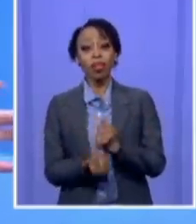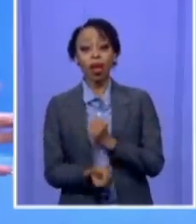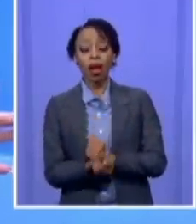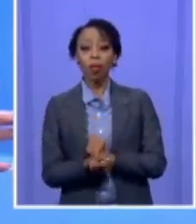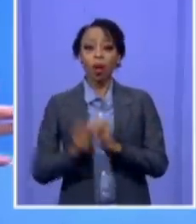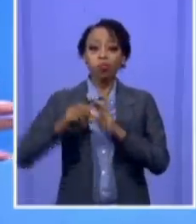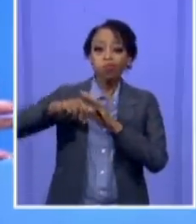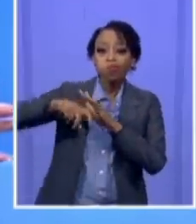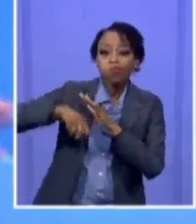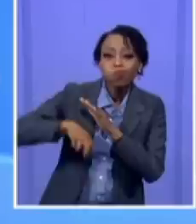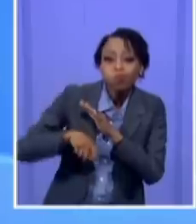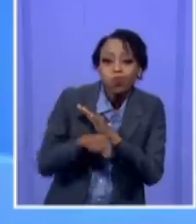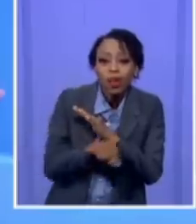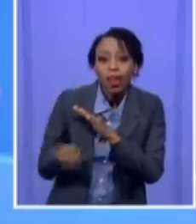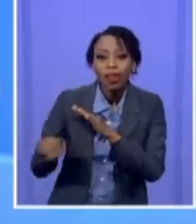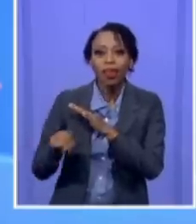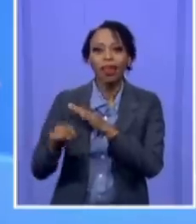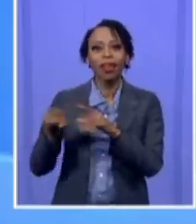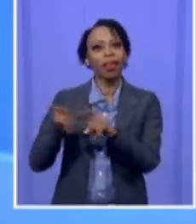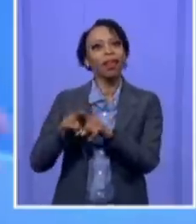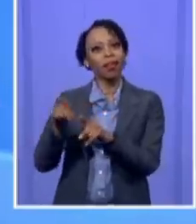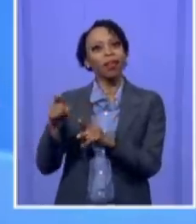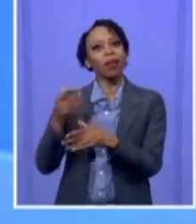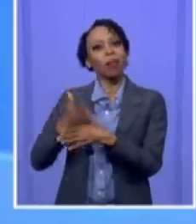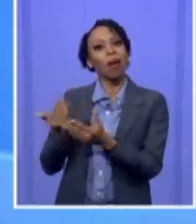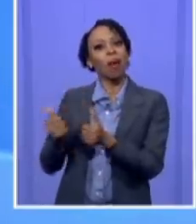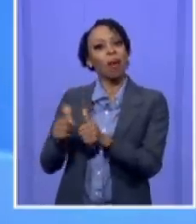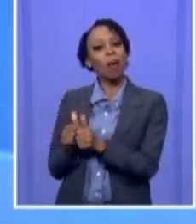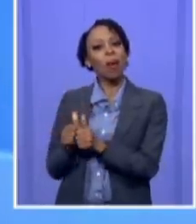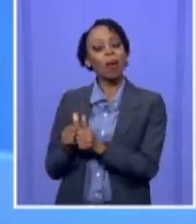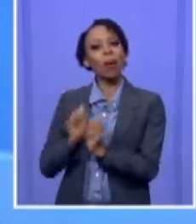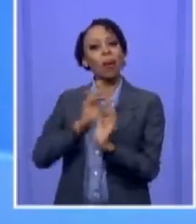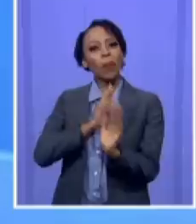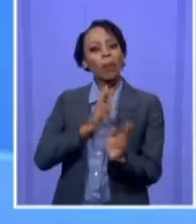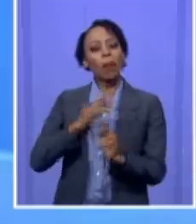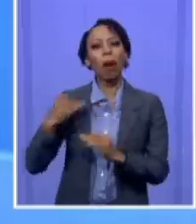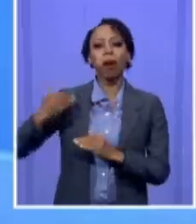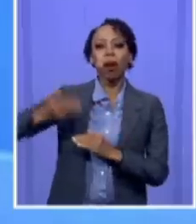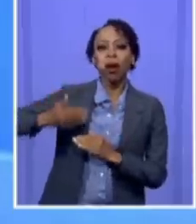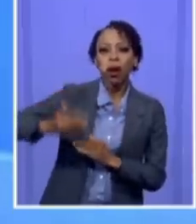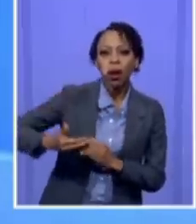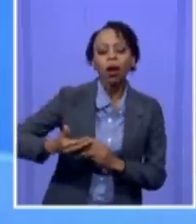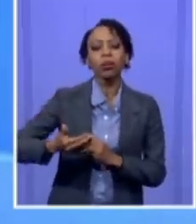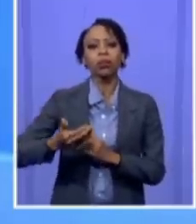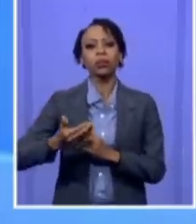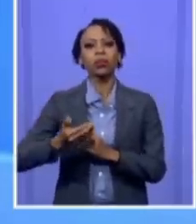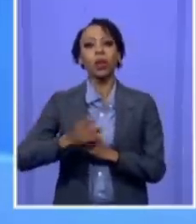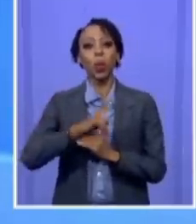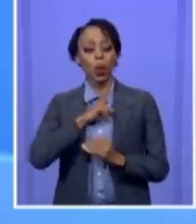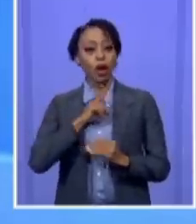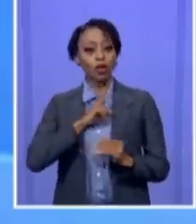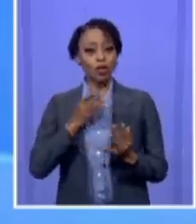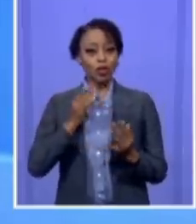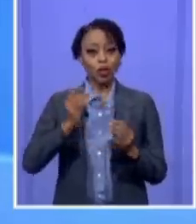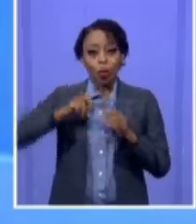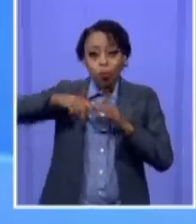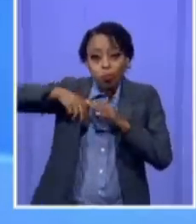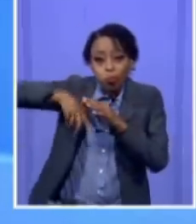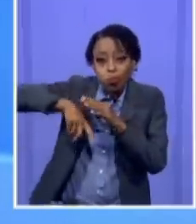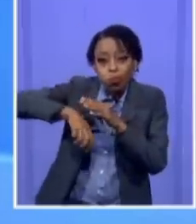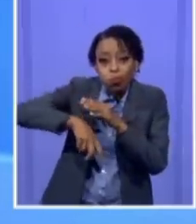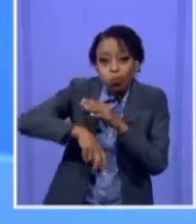from my colleague Hasina Gori in the report she's been doing over the past couple of days, to get underground there,